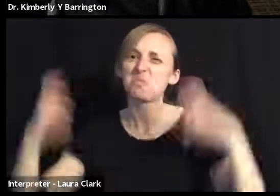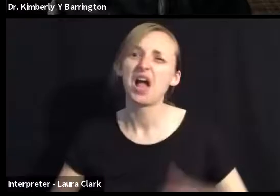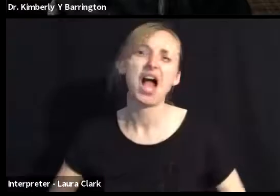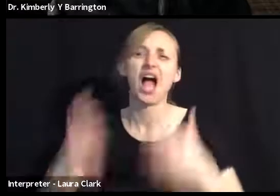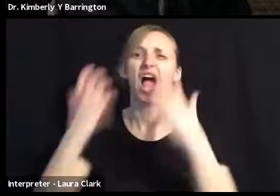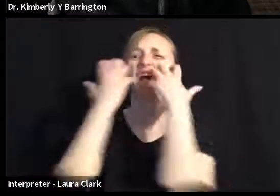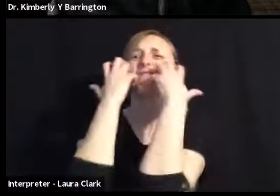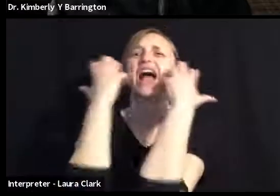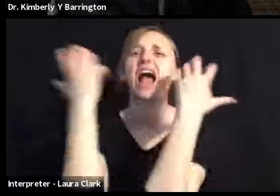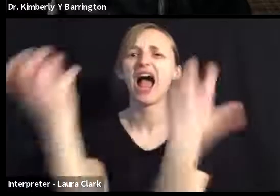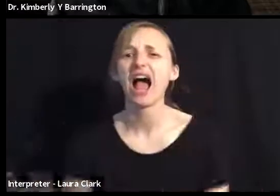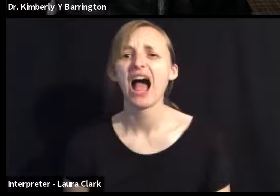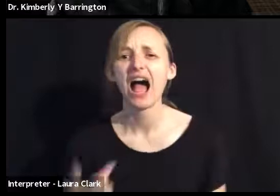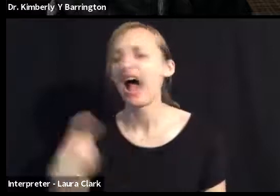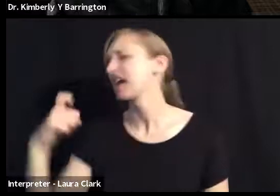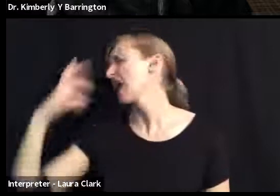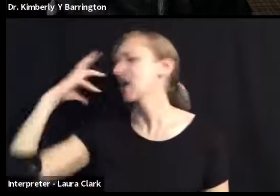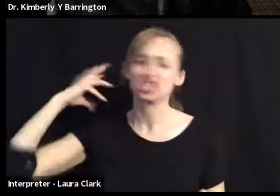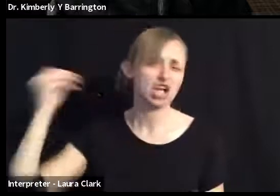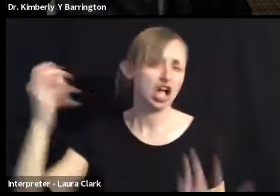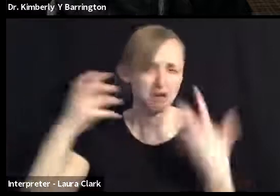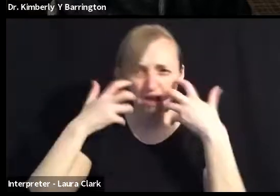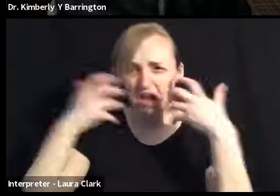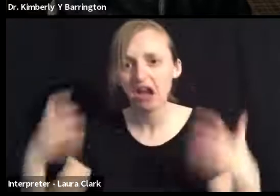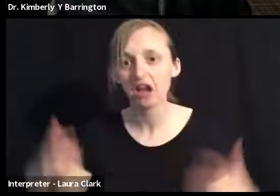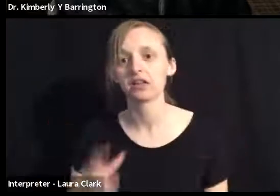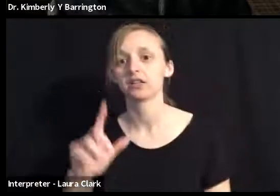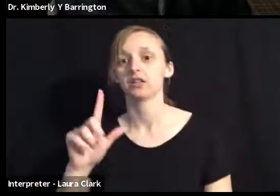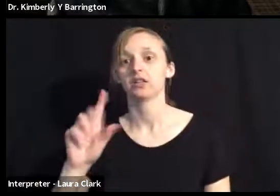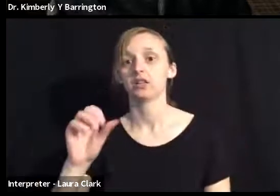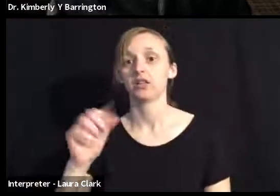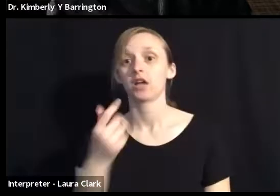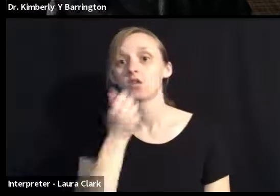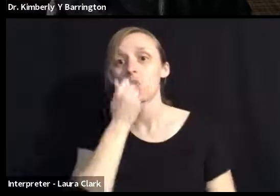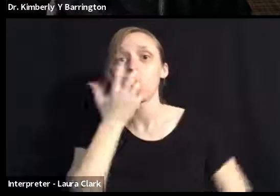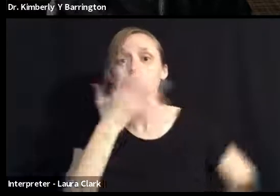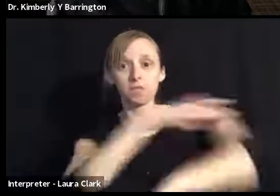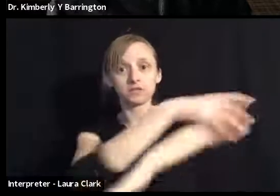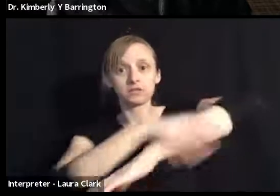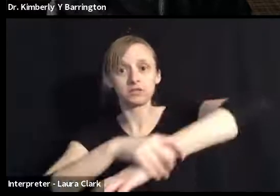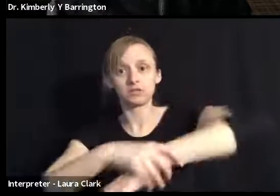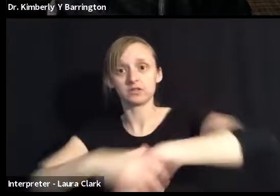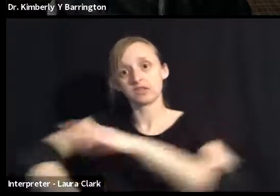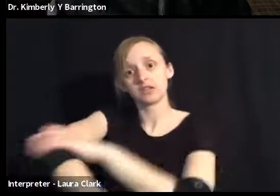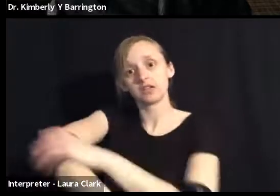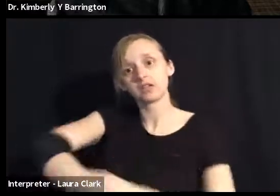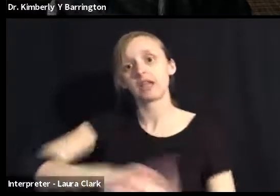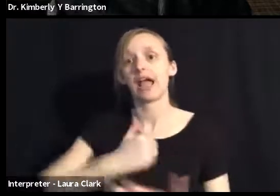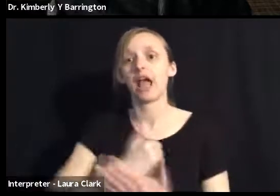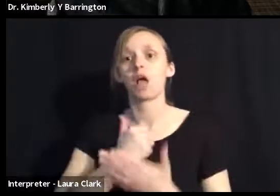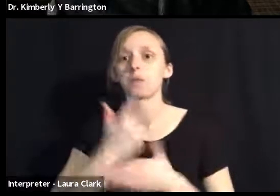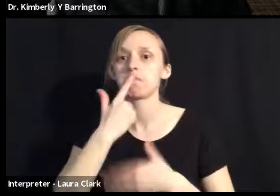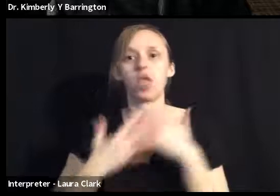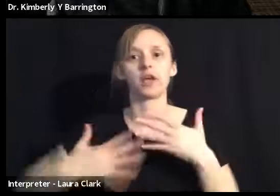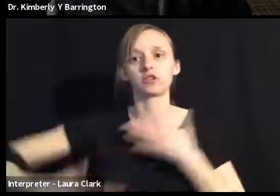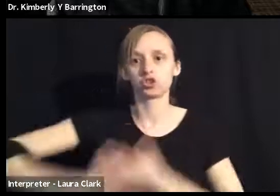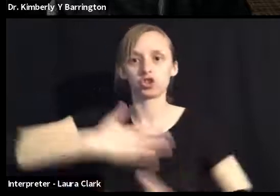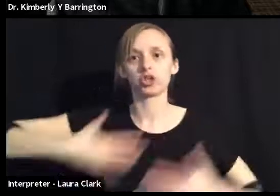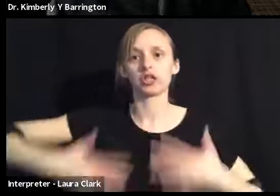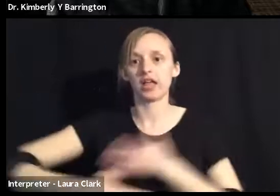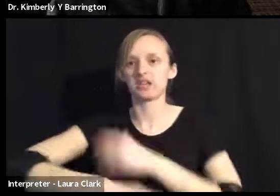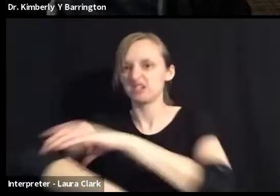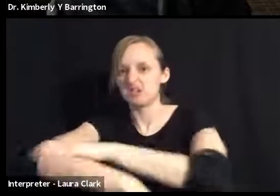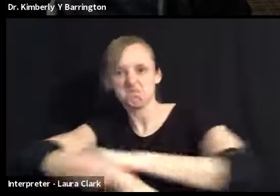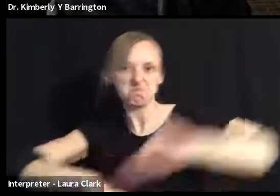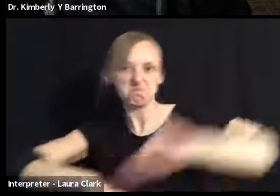Like, I gotta go. And I had these leg warmers on. Normally it circulates my blood. And I just snatched them off and